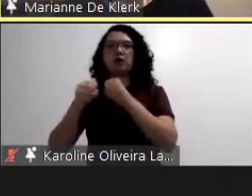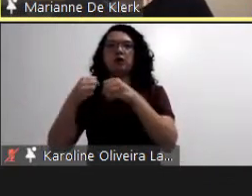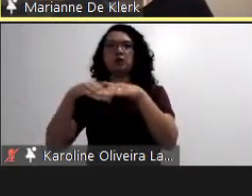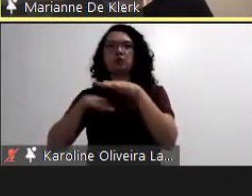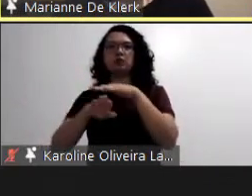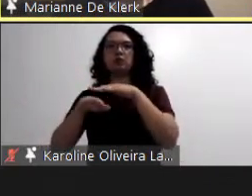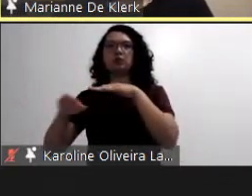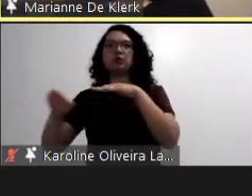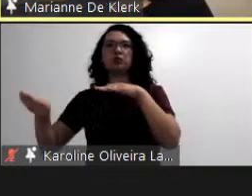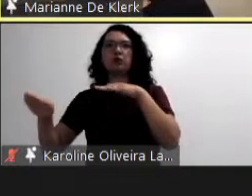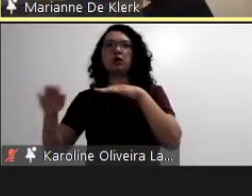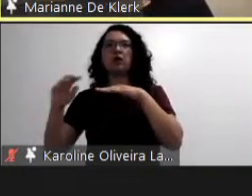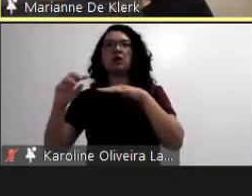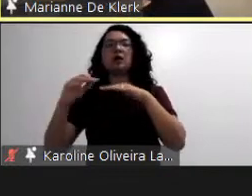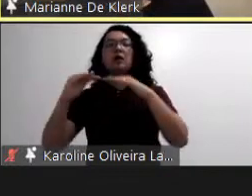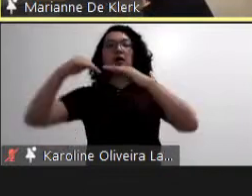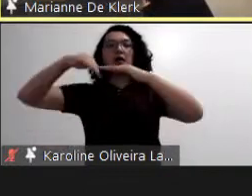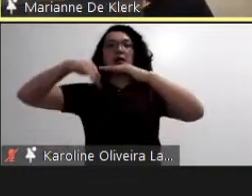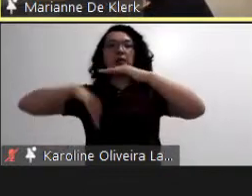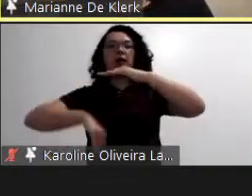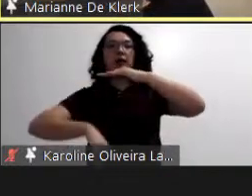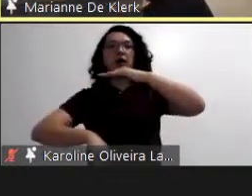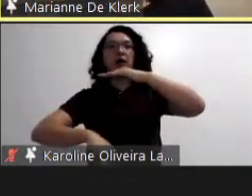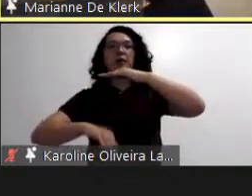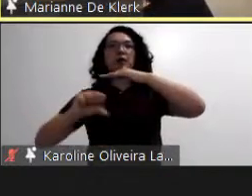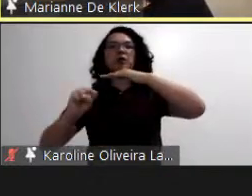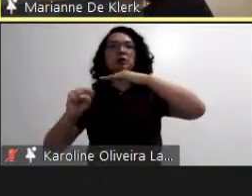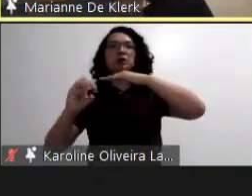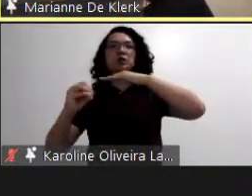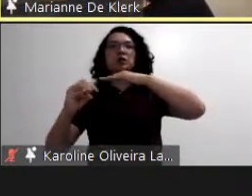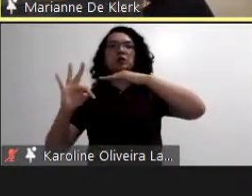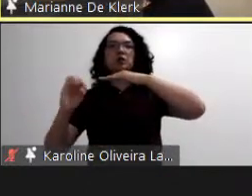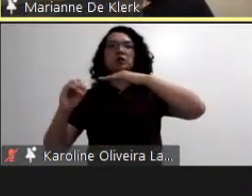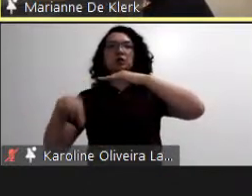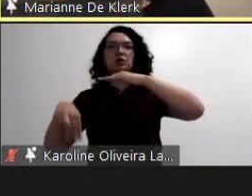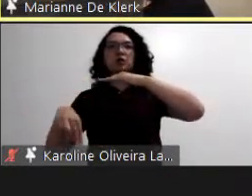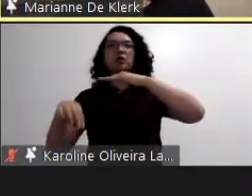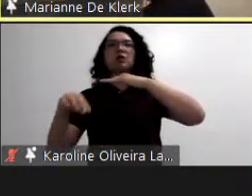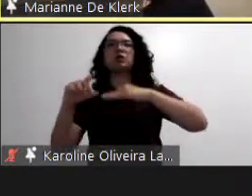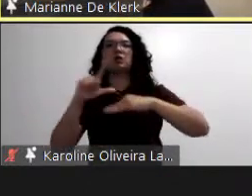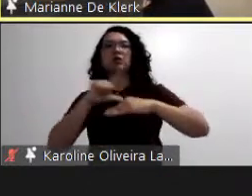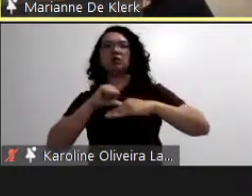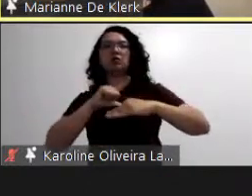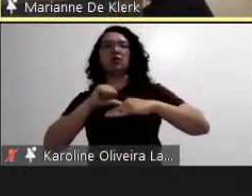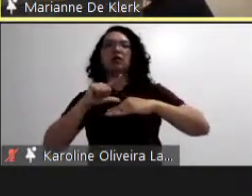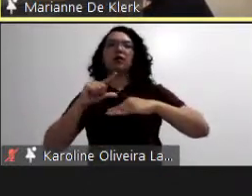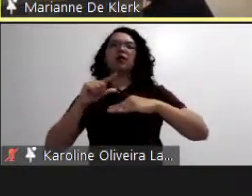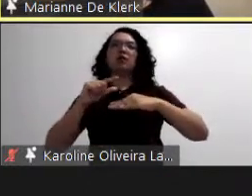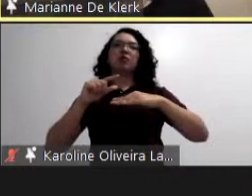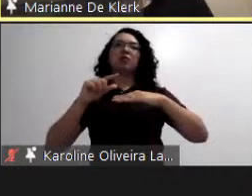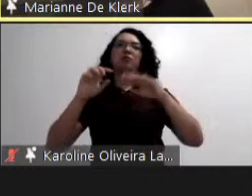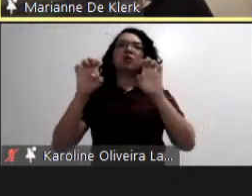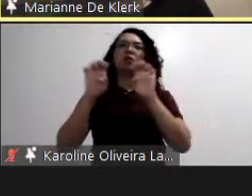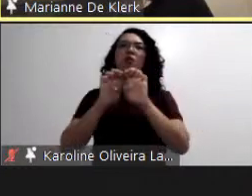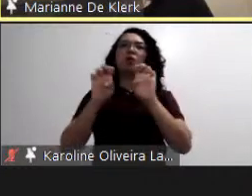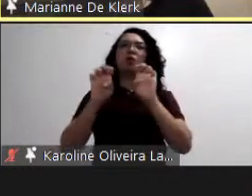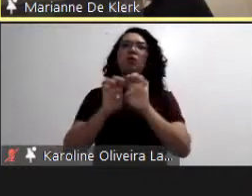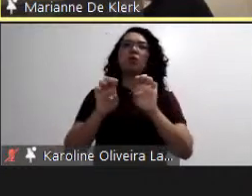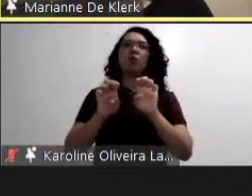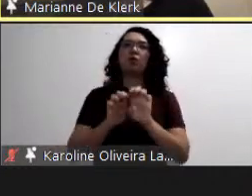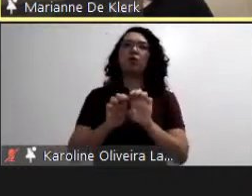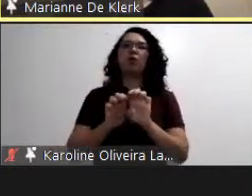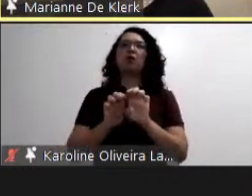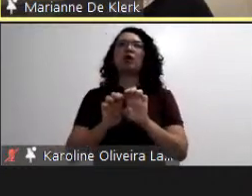Here you can see what happened there is the louver systems on the facades also very often became balconies, and a second